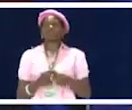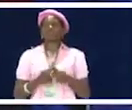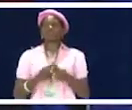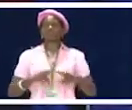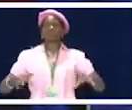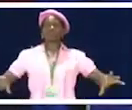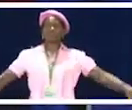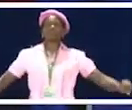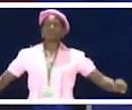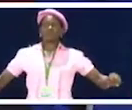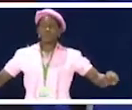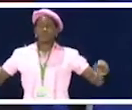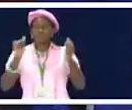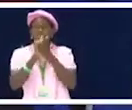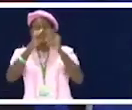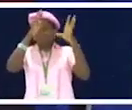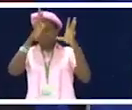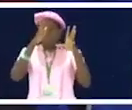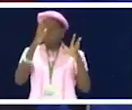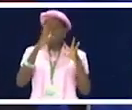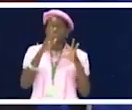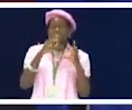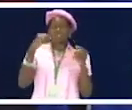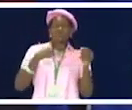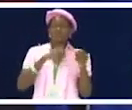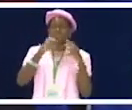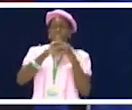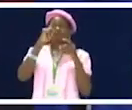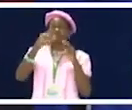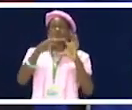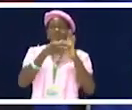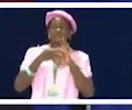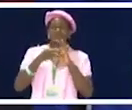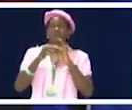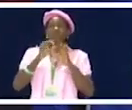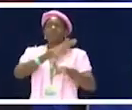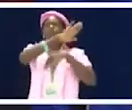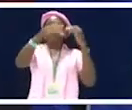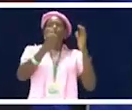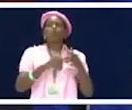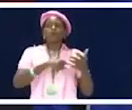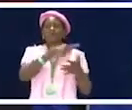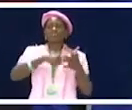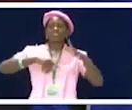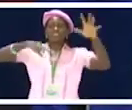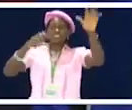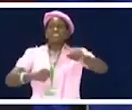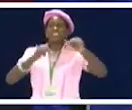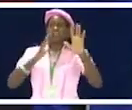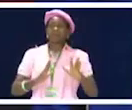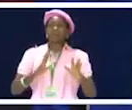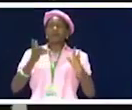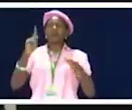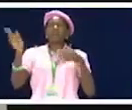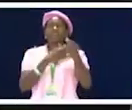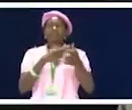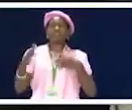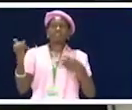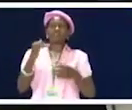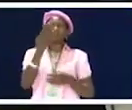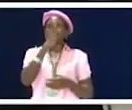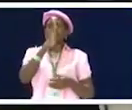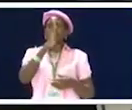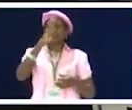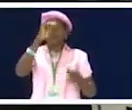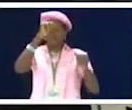Open your mouth and cry to the Almighty God. All these kidnappers, wherever they may be